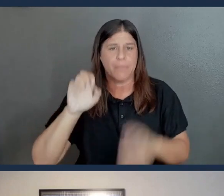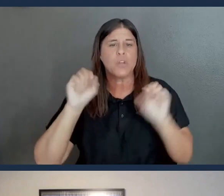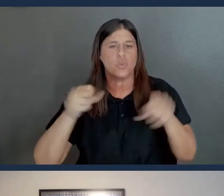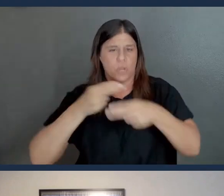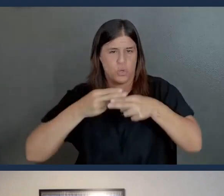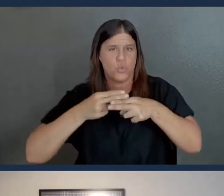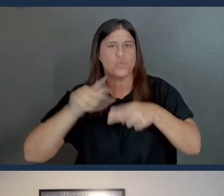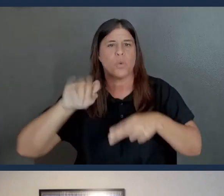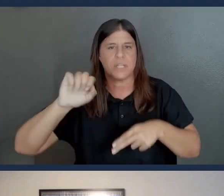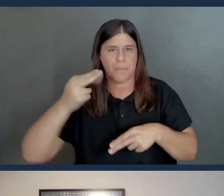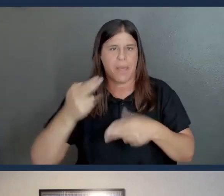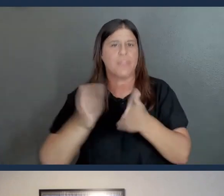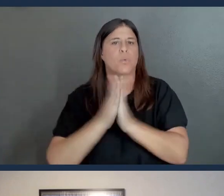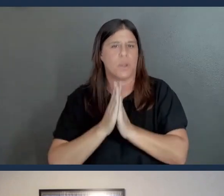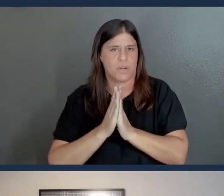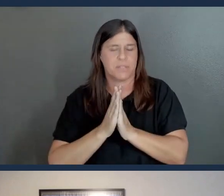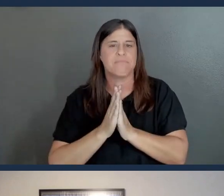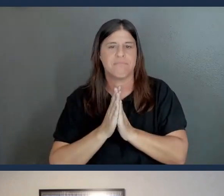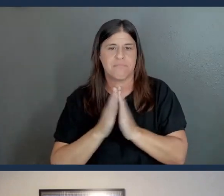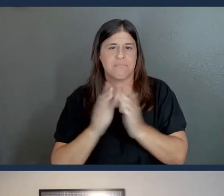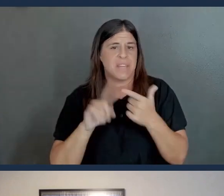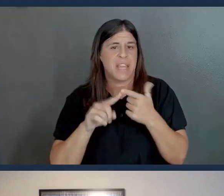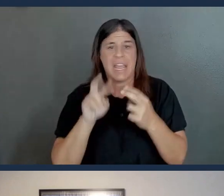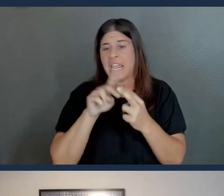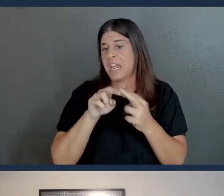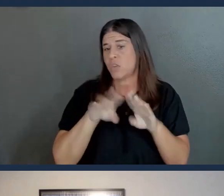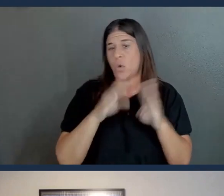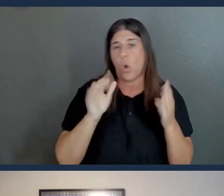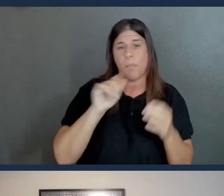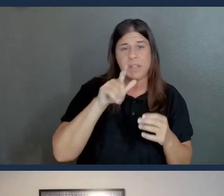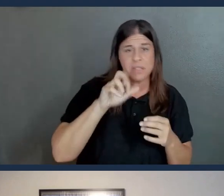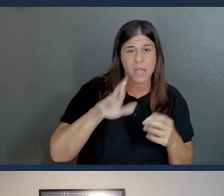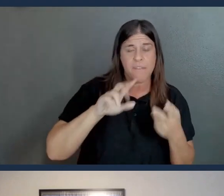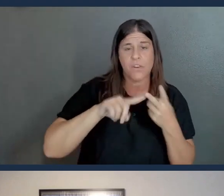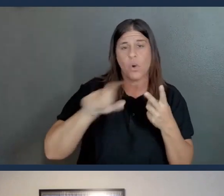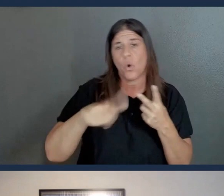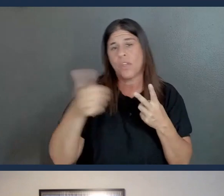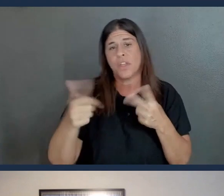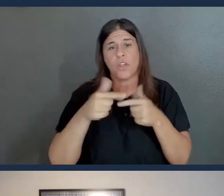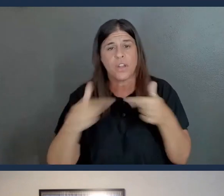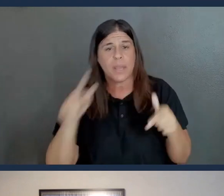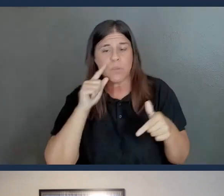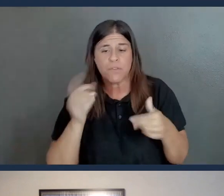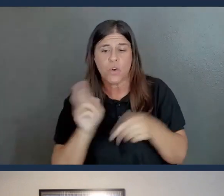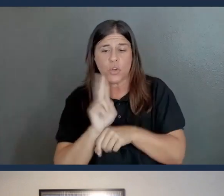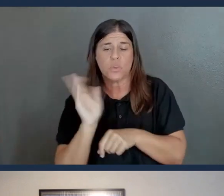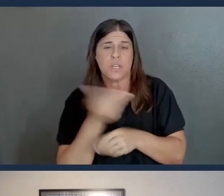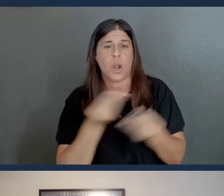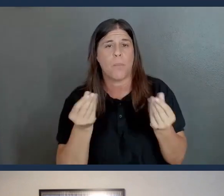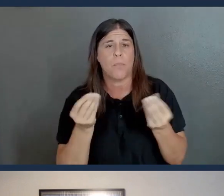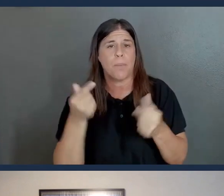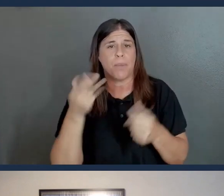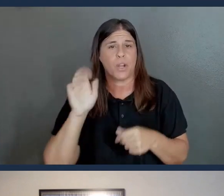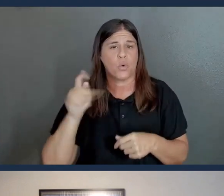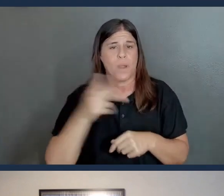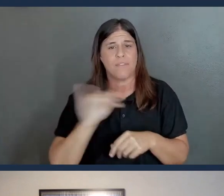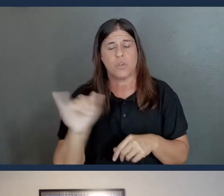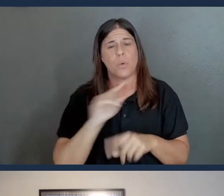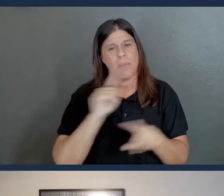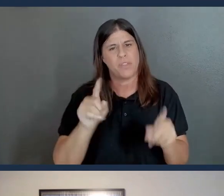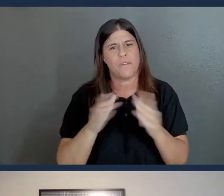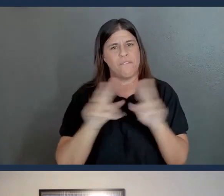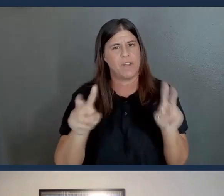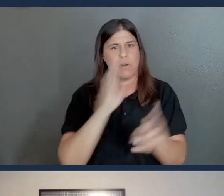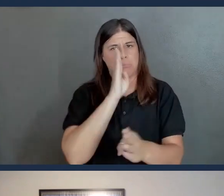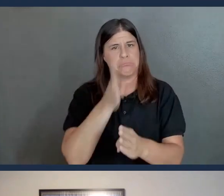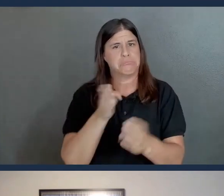type queries in actually, in either OpenCypher or the Gremlin query language if you're using our property graph data model. And they're actually pretty straightforward to